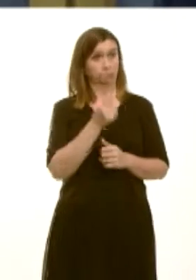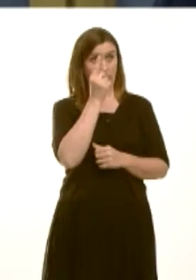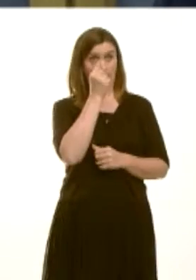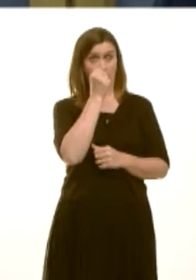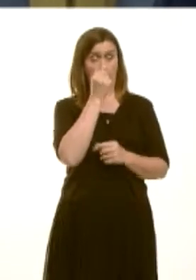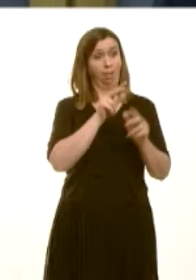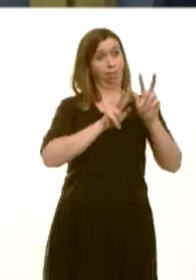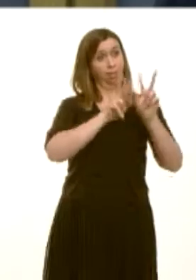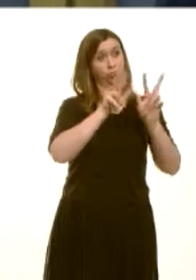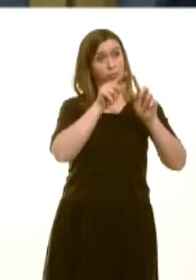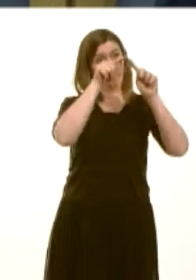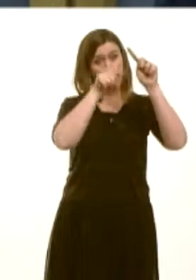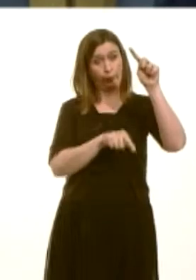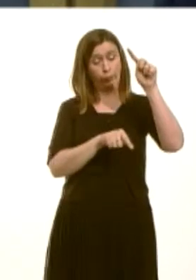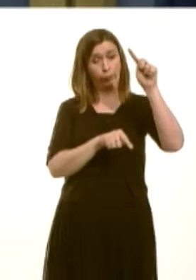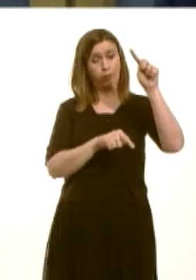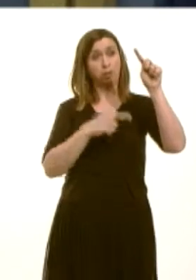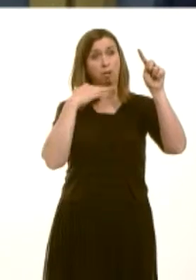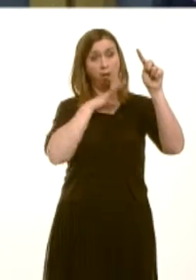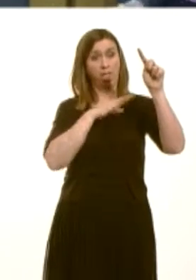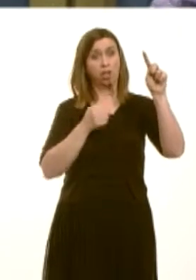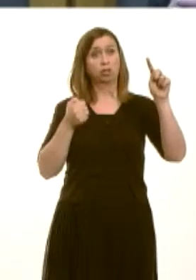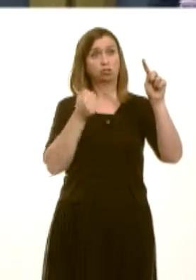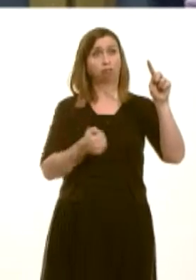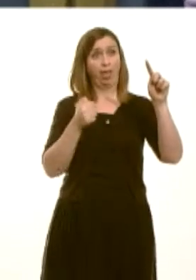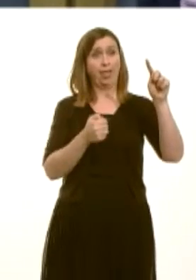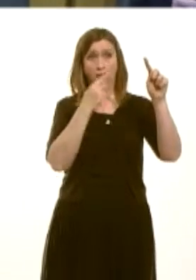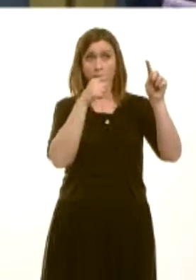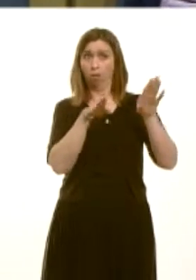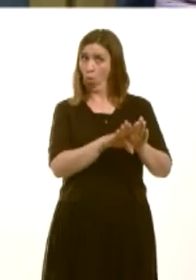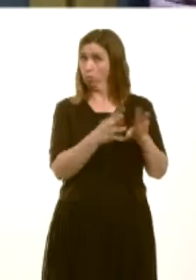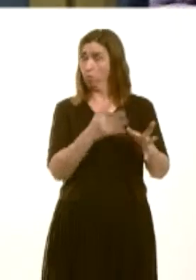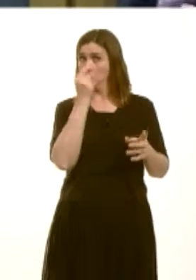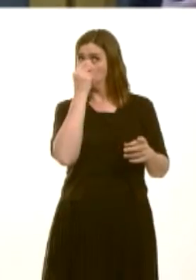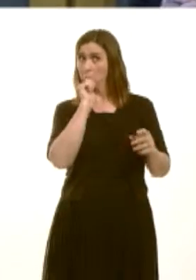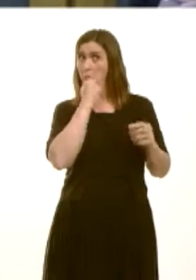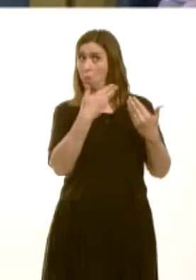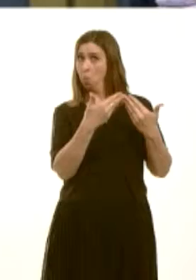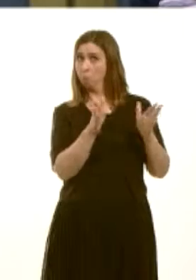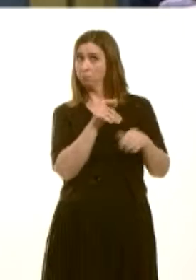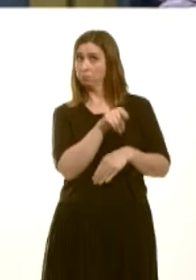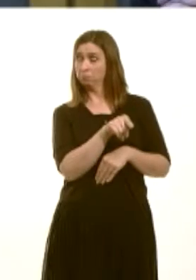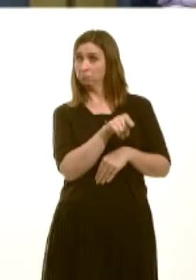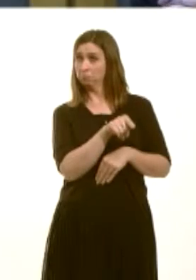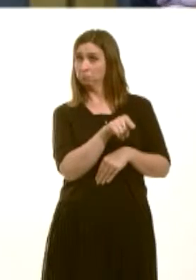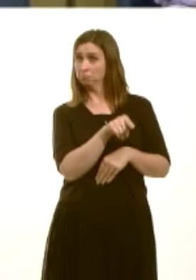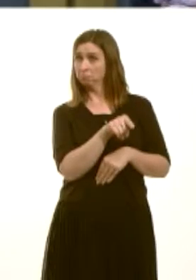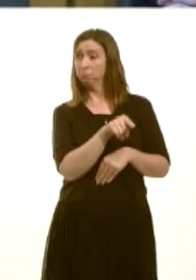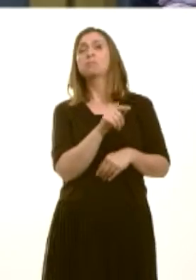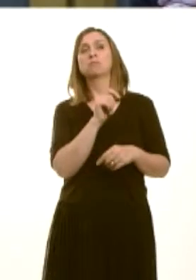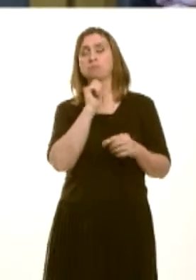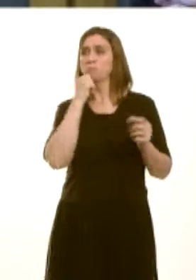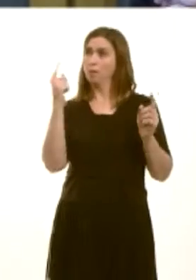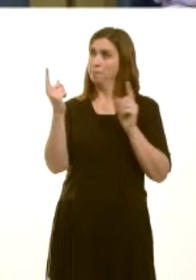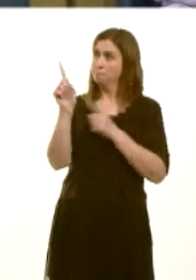the Aberystwyth to Carmarthen Railway, and officials in your own Transport Department are meeting with the